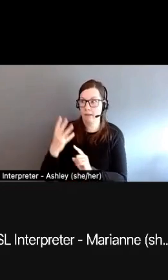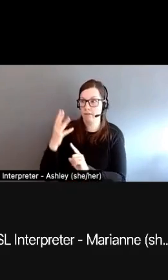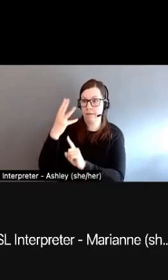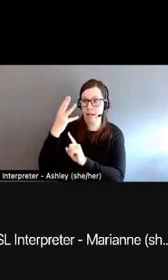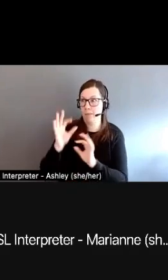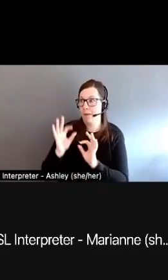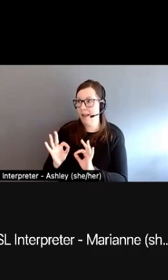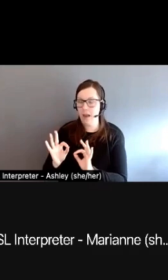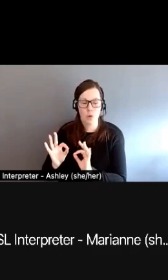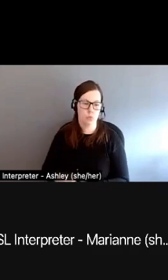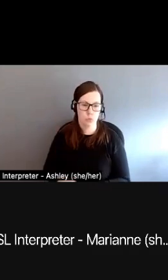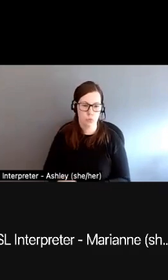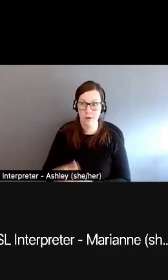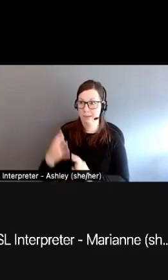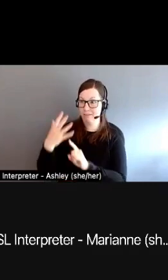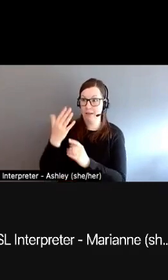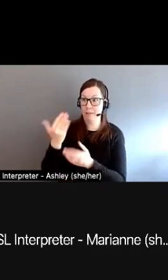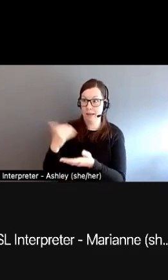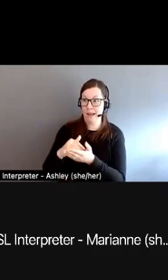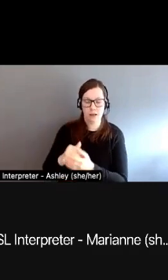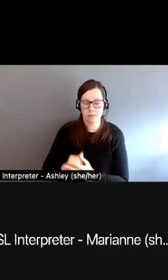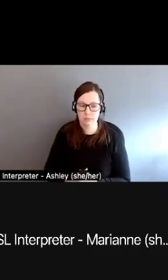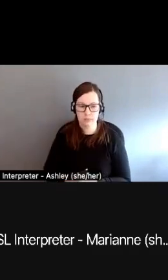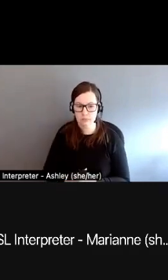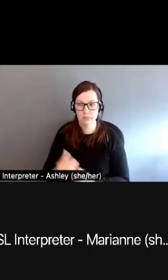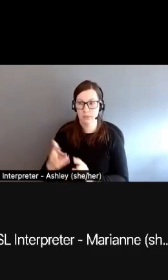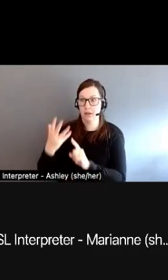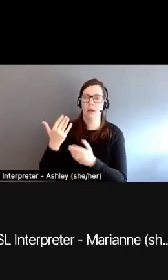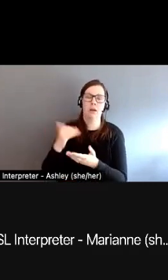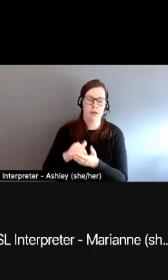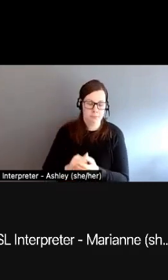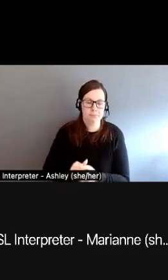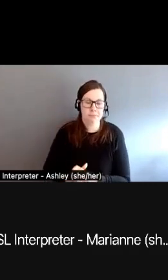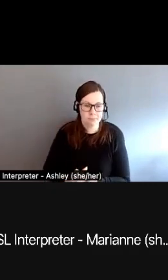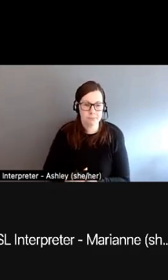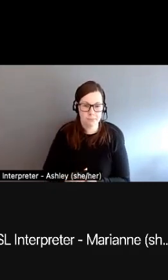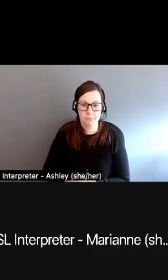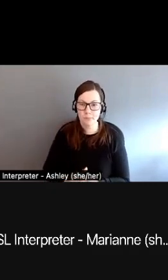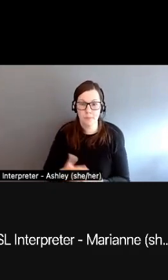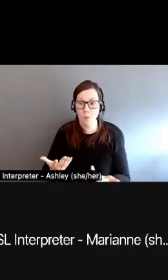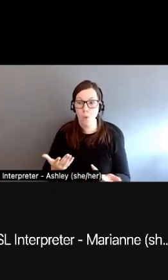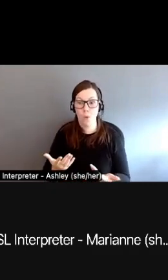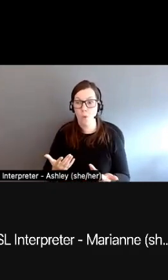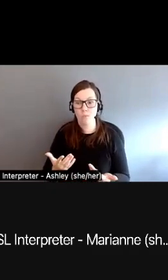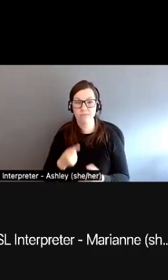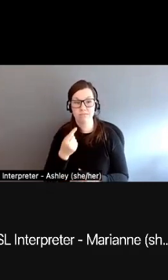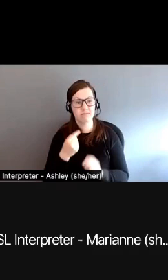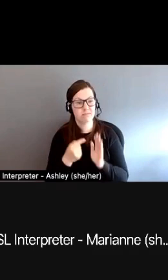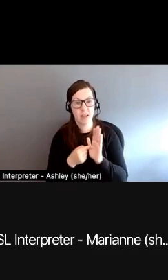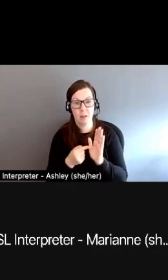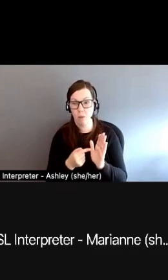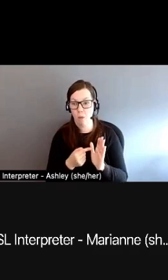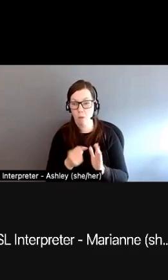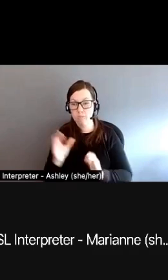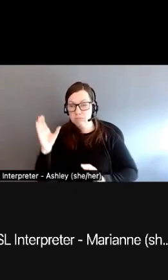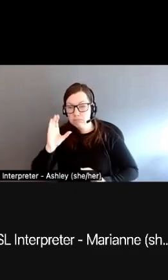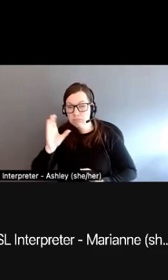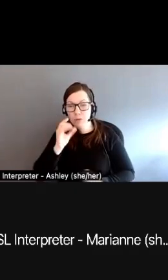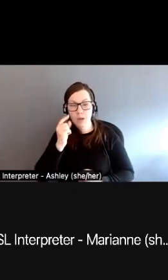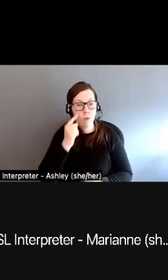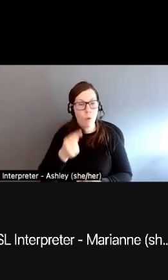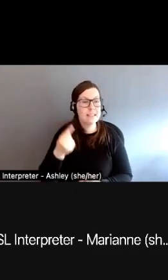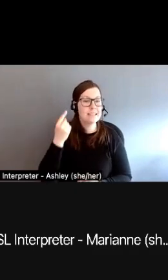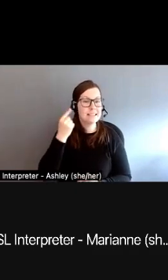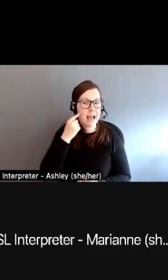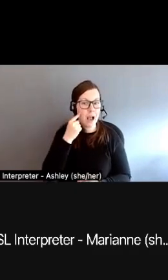even like down to the like finding a sound bite for it, or finding a trending sound that we thought